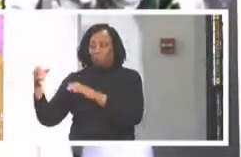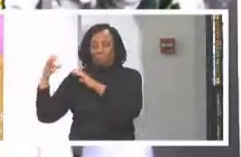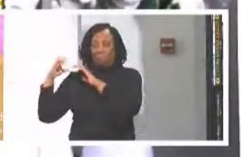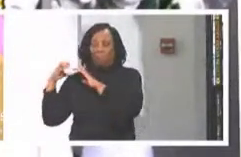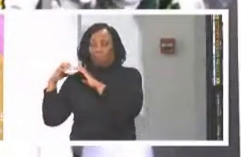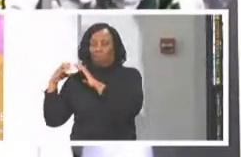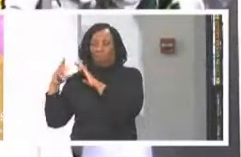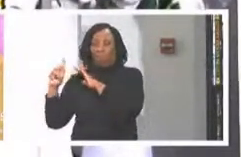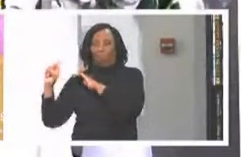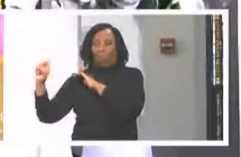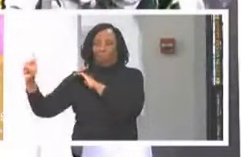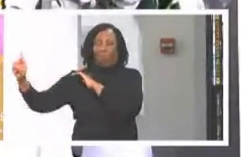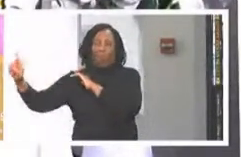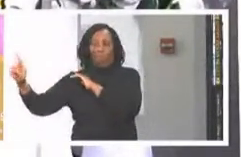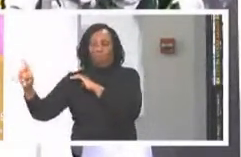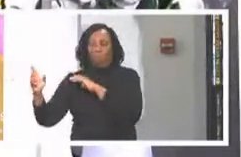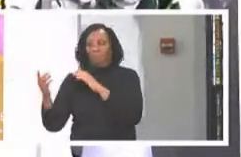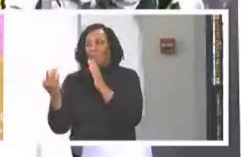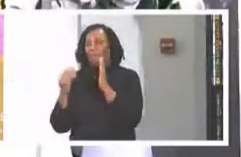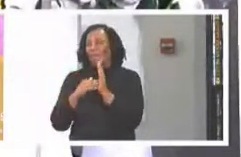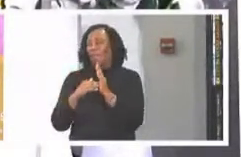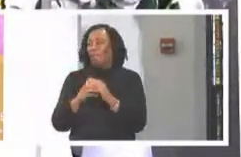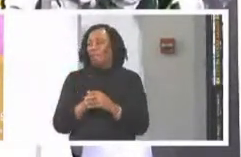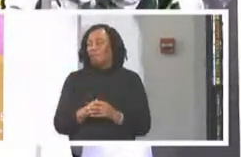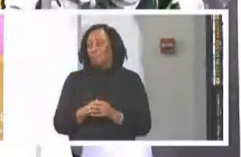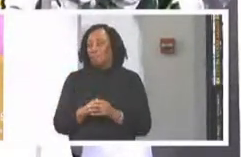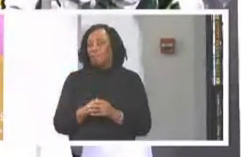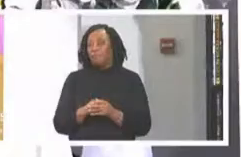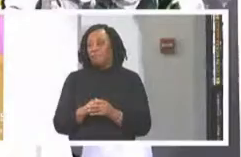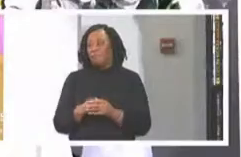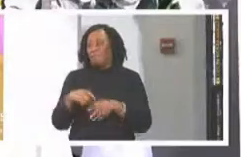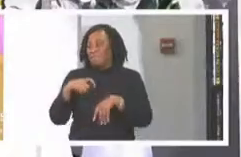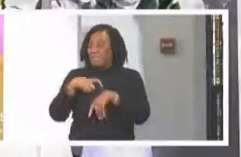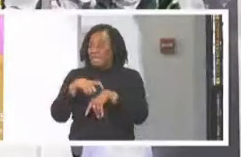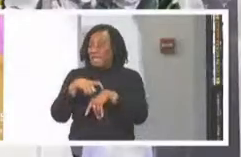walk back to their seat. Wasted time.